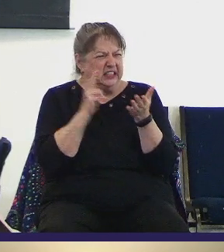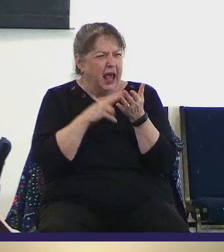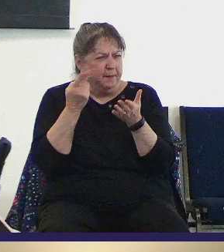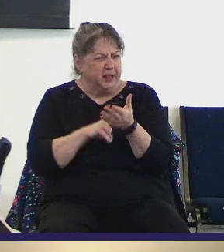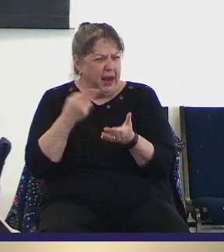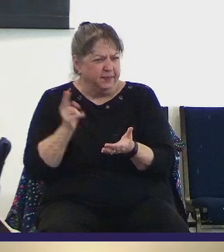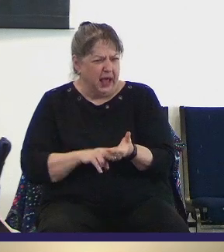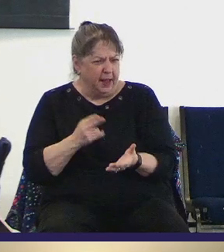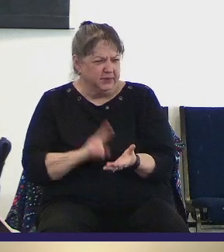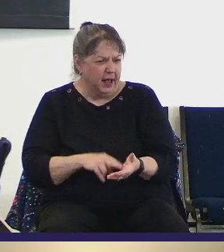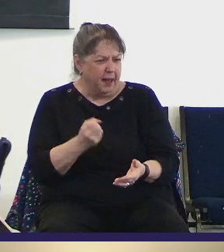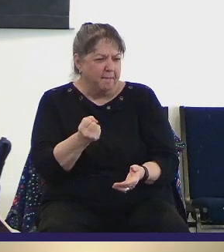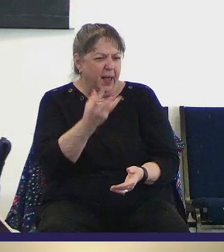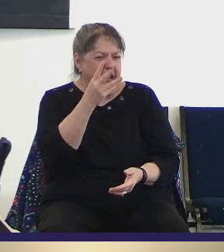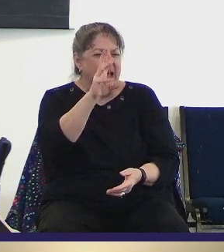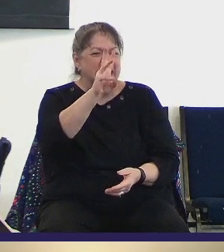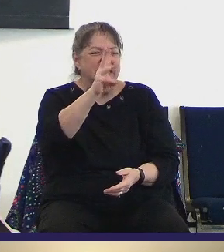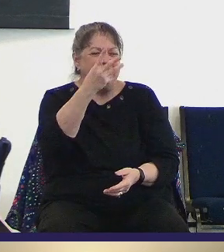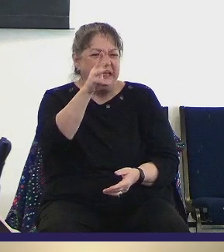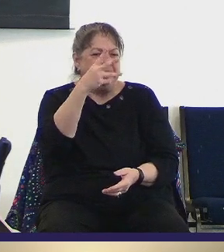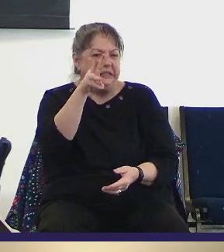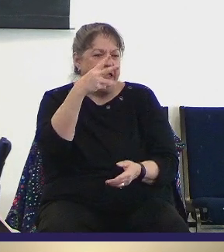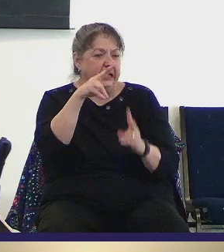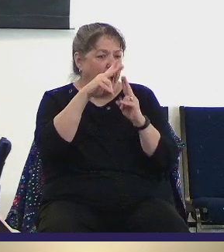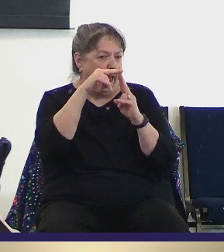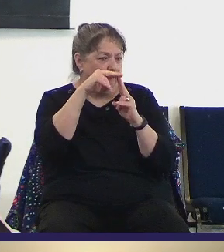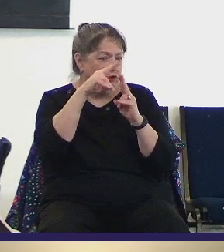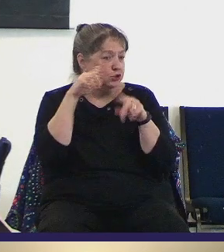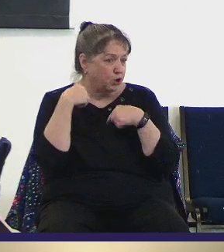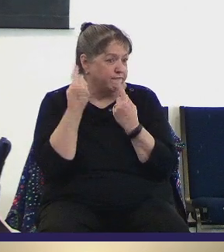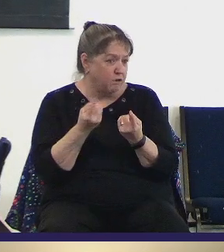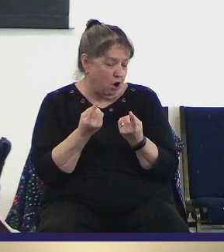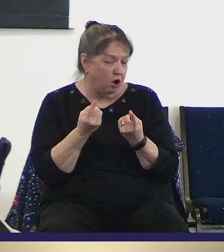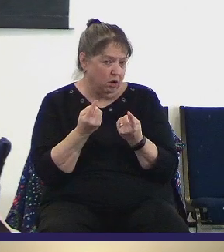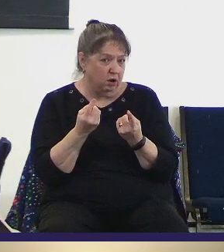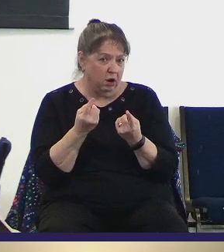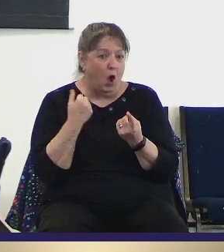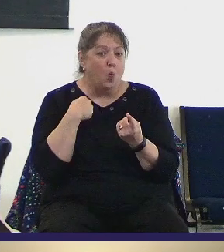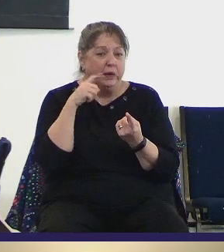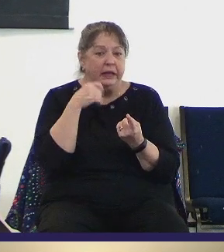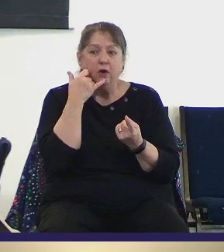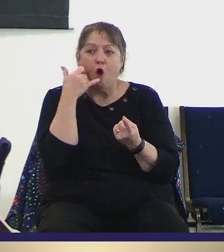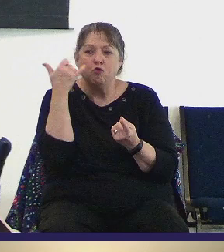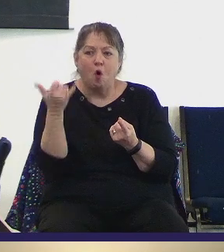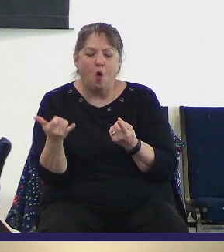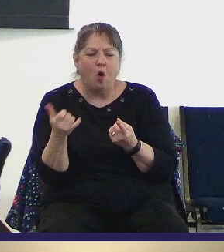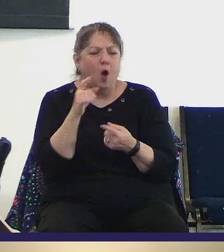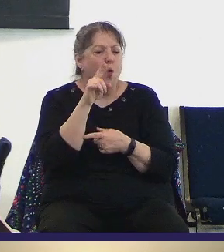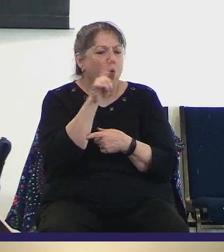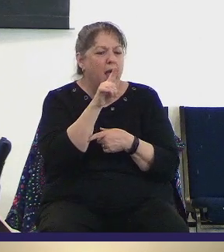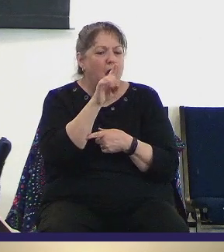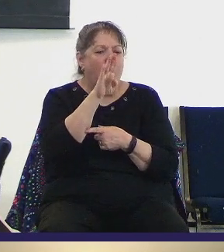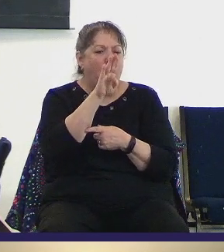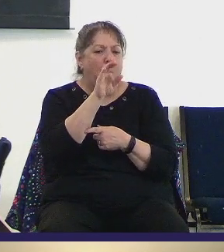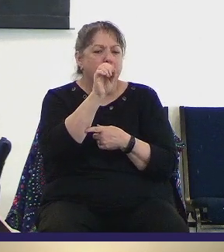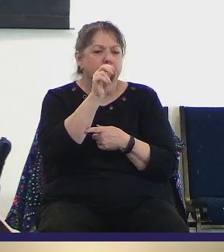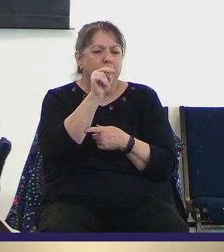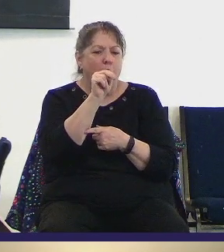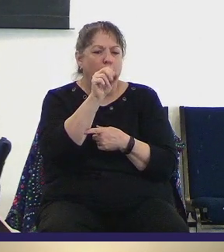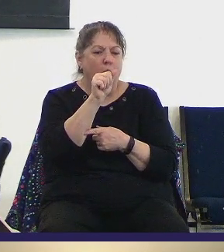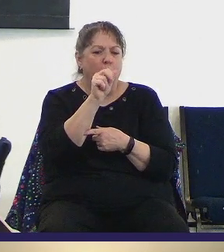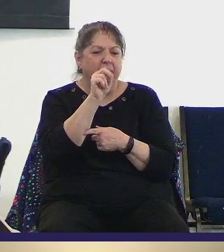make it as well, let us know. But so that we know that we have a good group, and I need to call them as soon as I know a number to let them